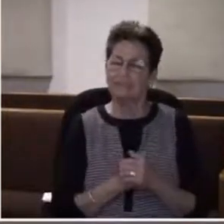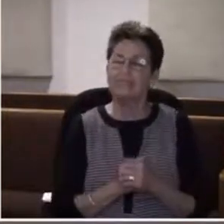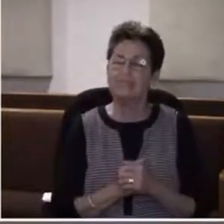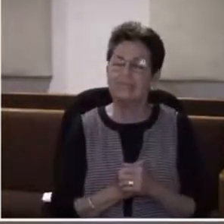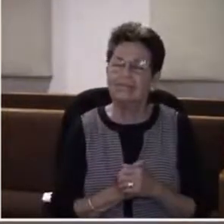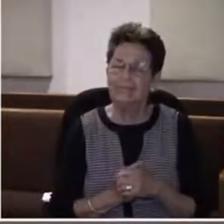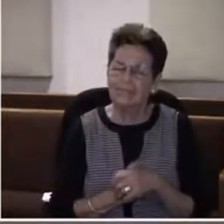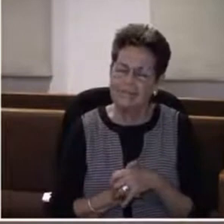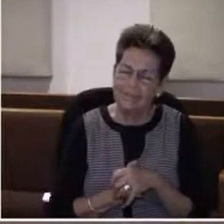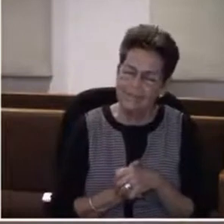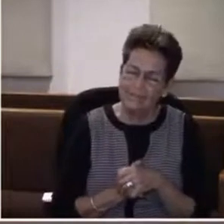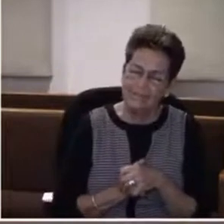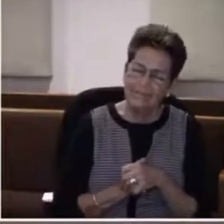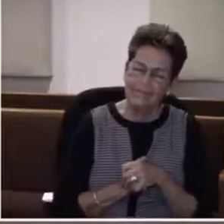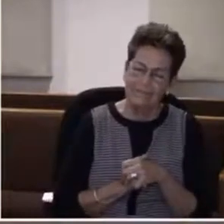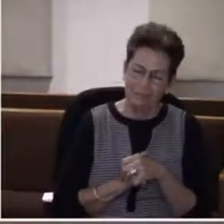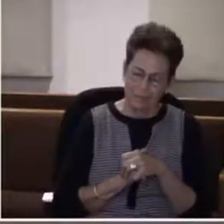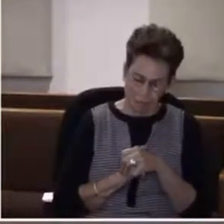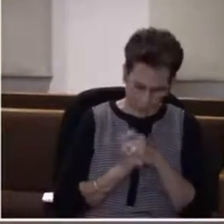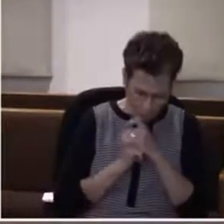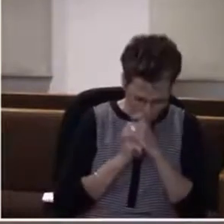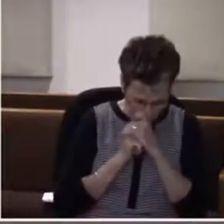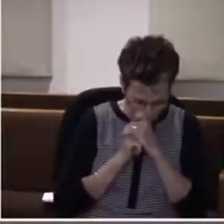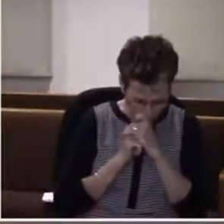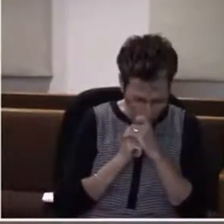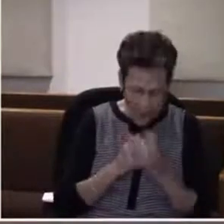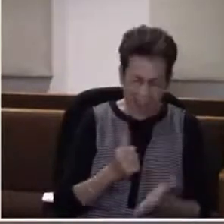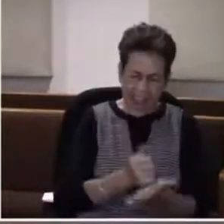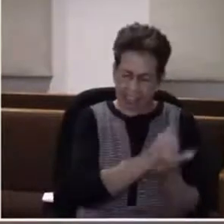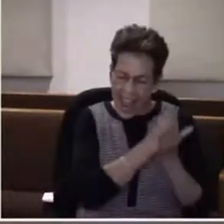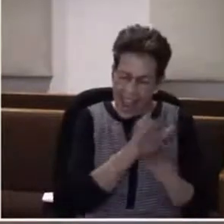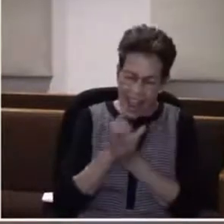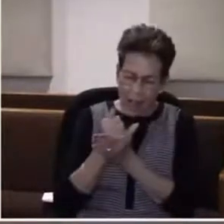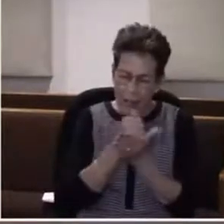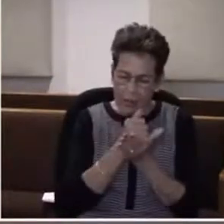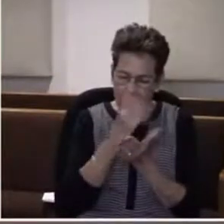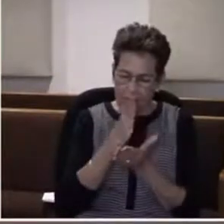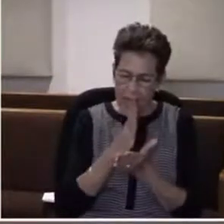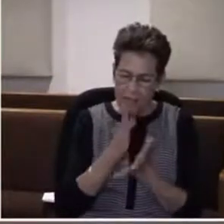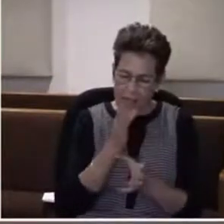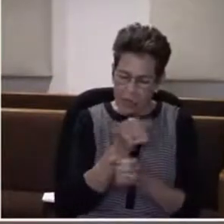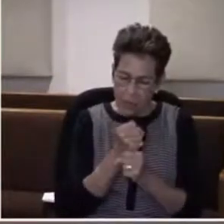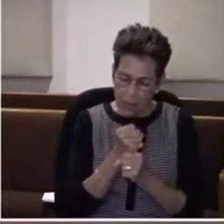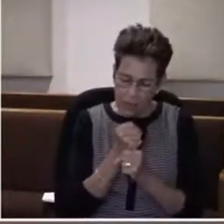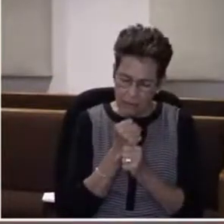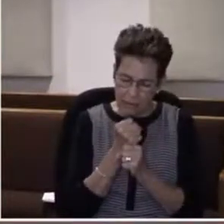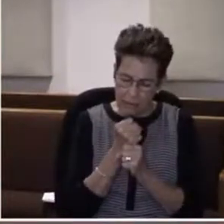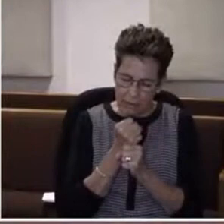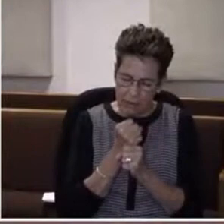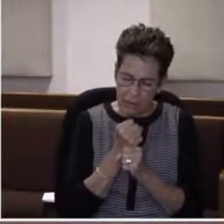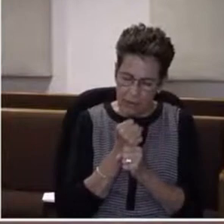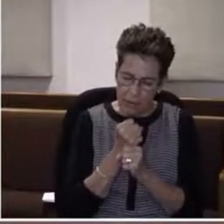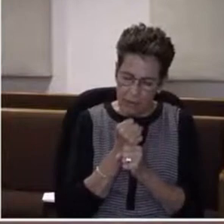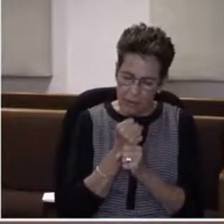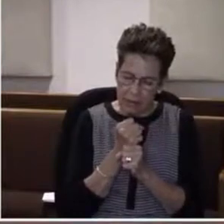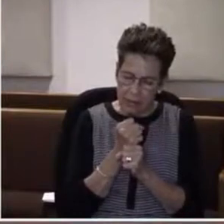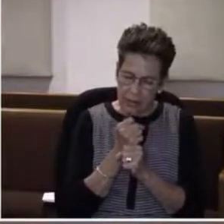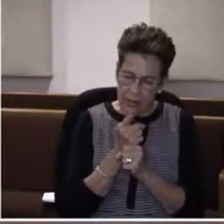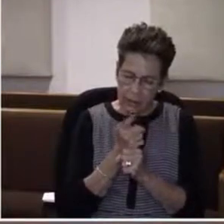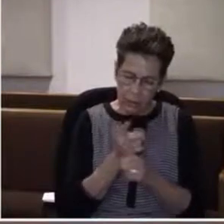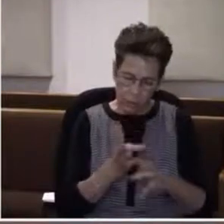to hear, well done, thou good and faithful servant. Help us, God. I trust tonight that you would do this work in our